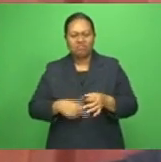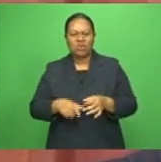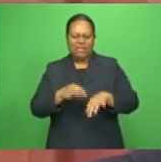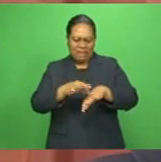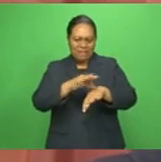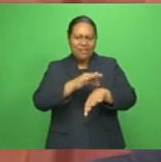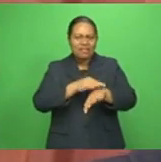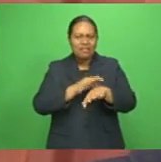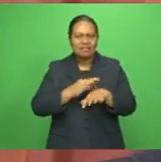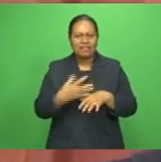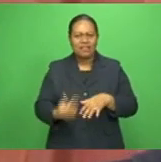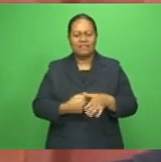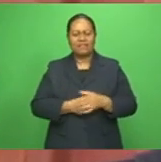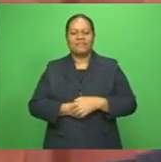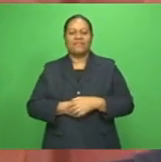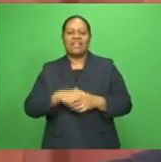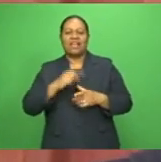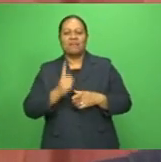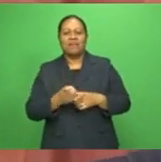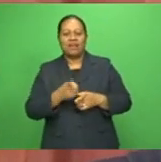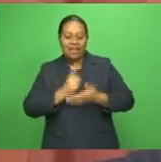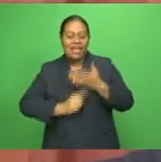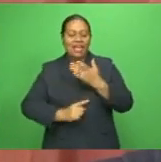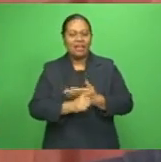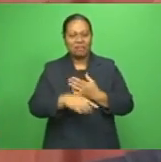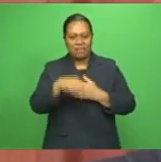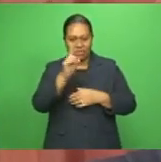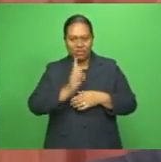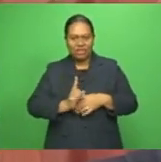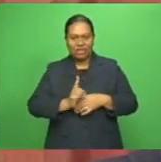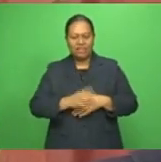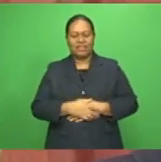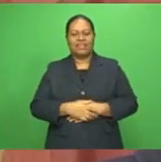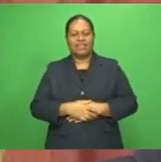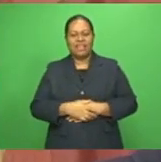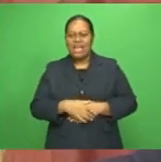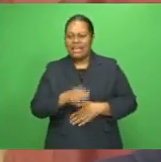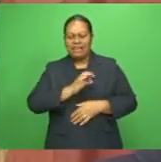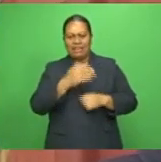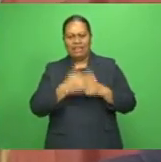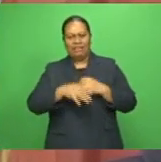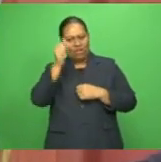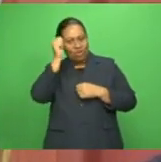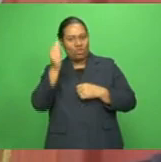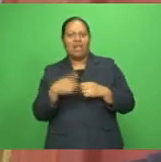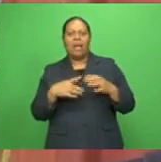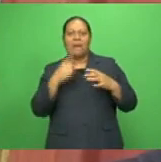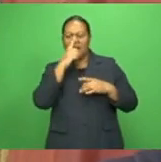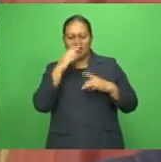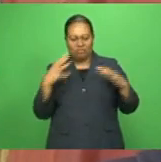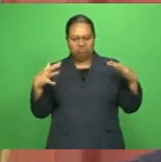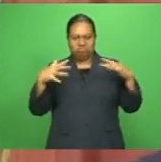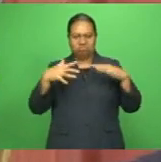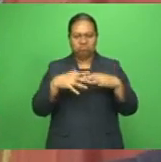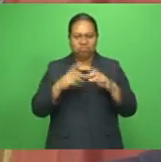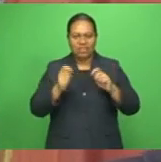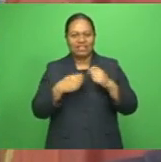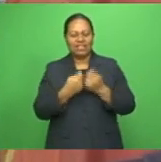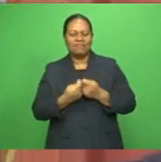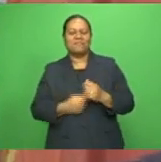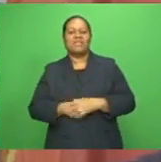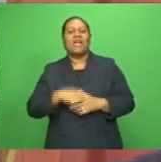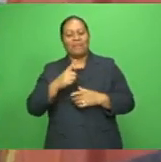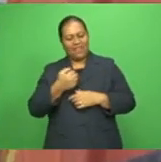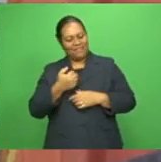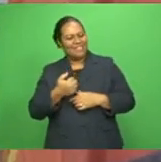now. But to get it off the ground, we didn't expect this many teams. We were looking at about 4 down this side, but we've got